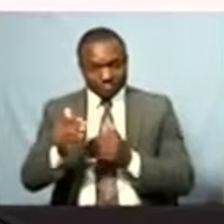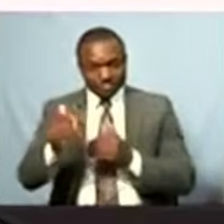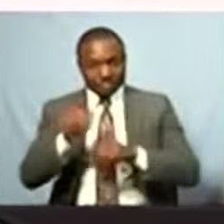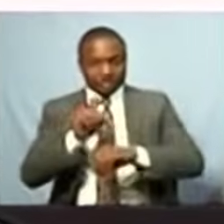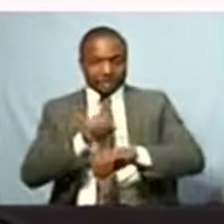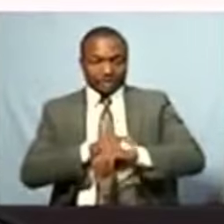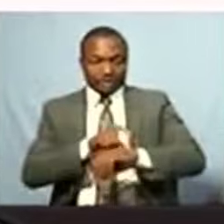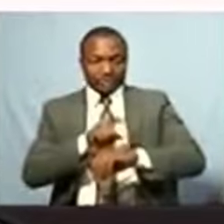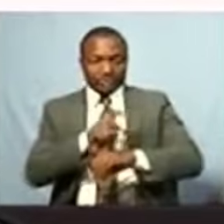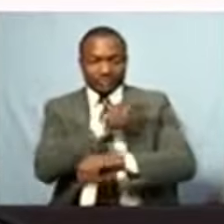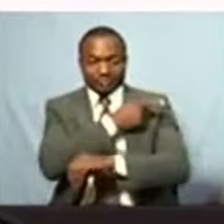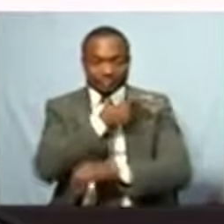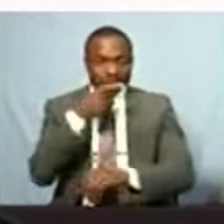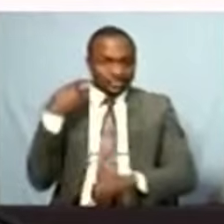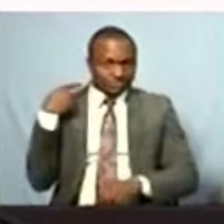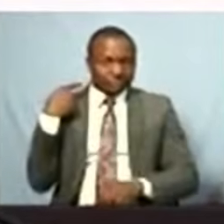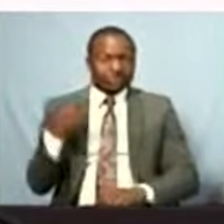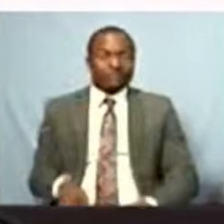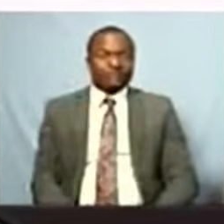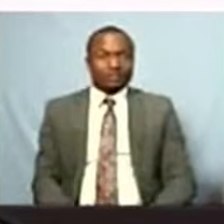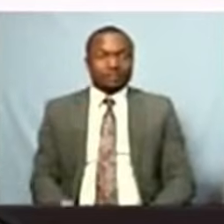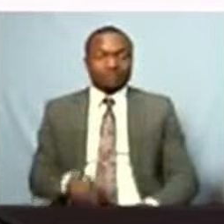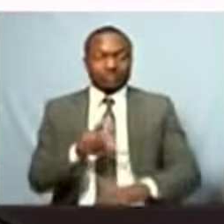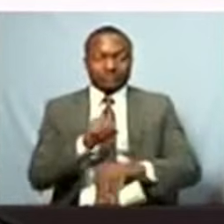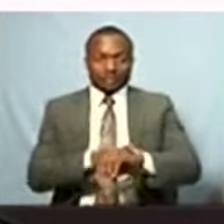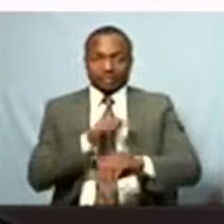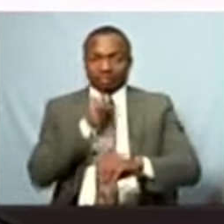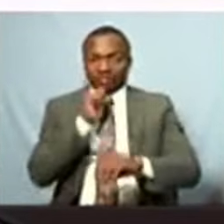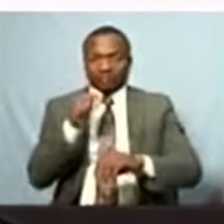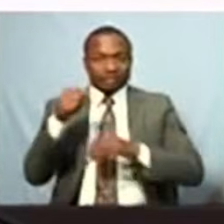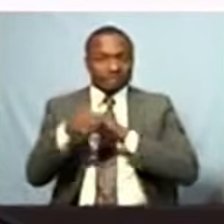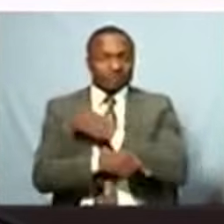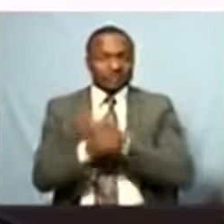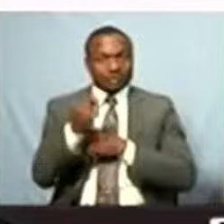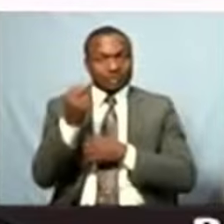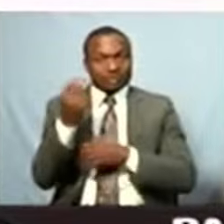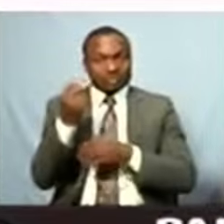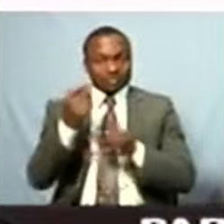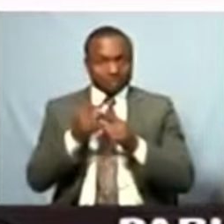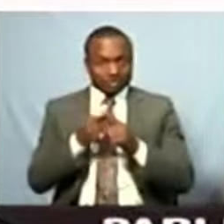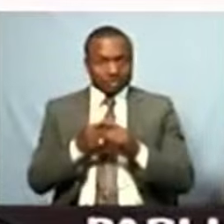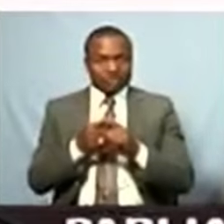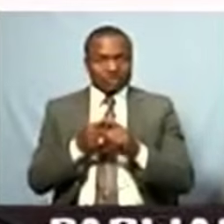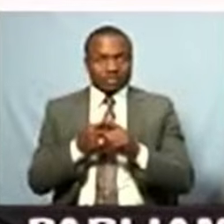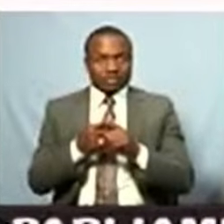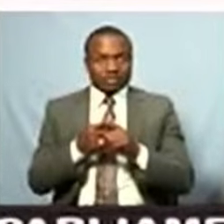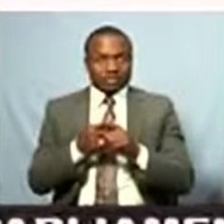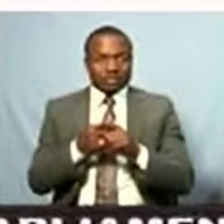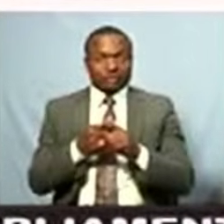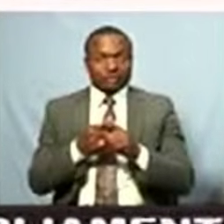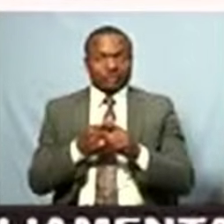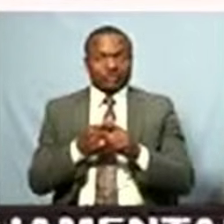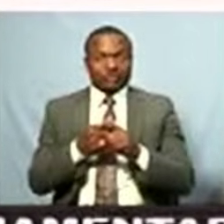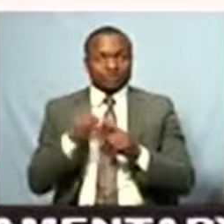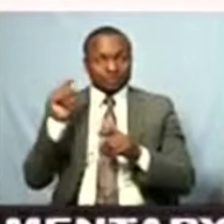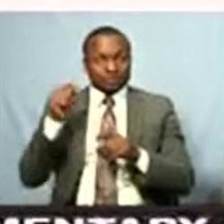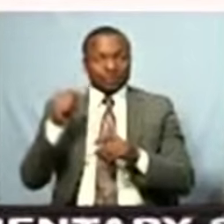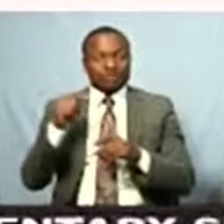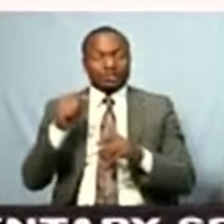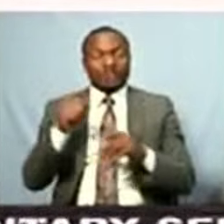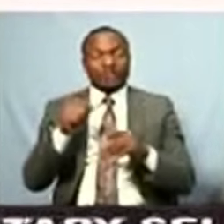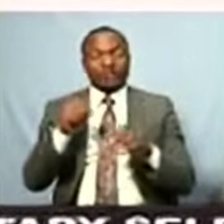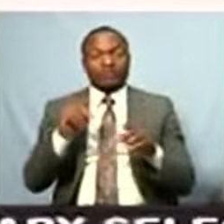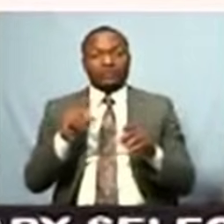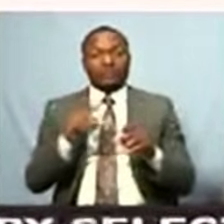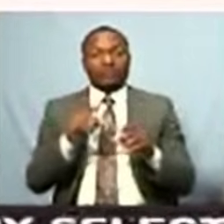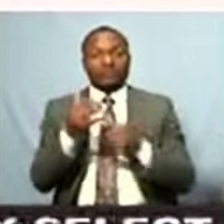of parliament for a period not exceeding 12 months when the republic is at war, as the situation may not favor the